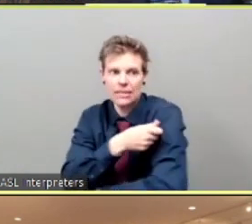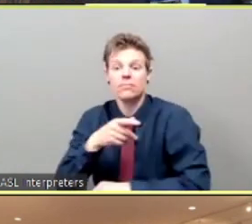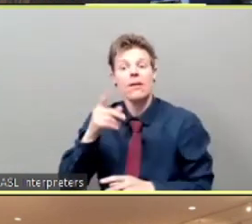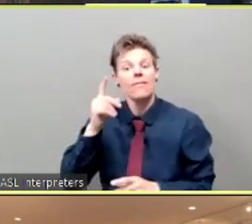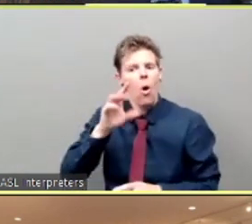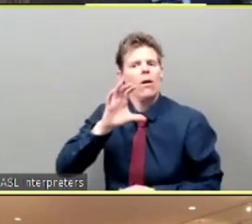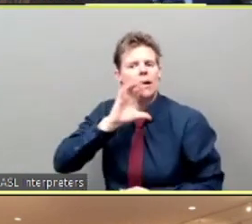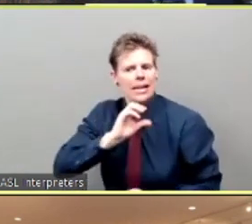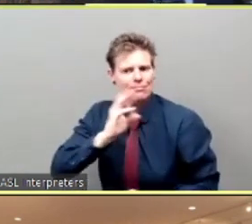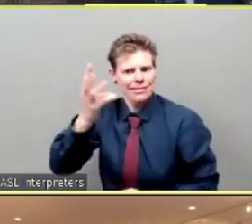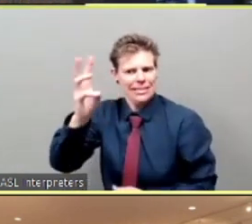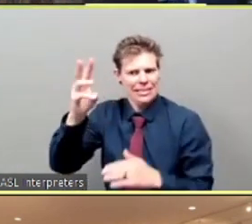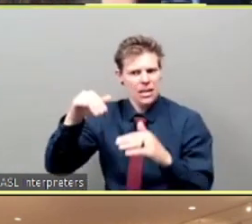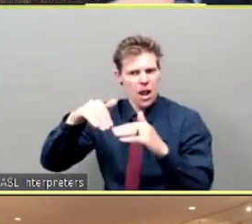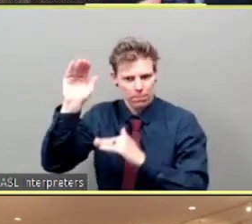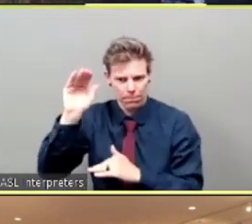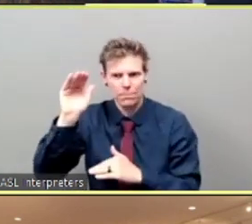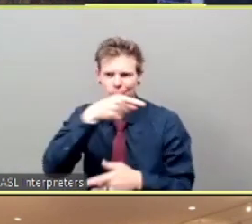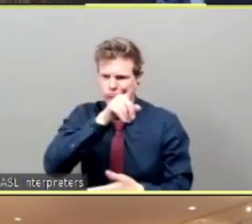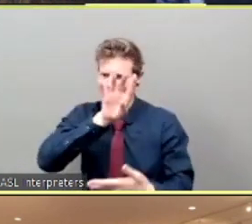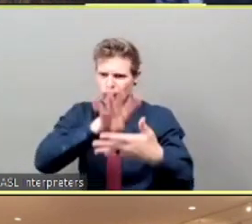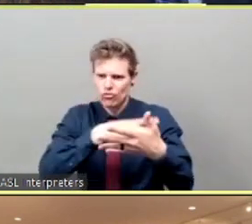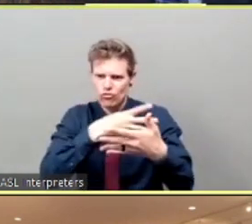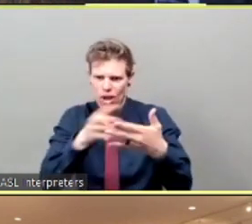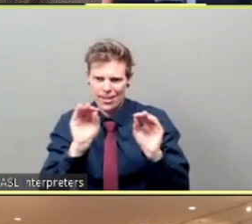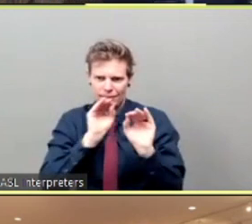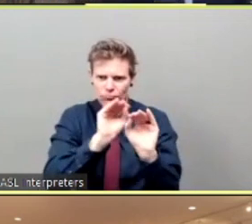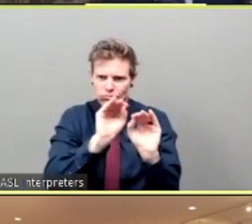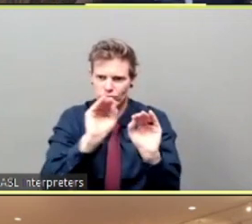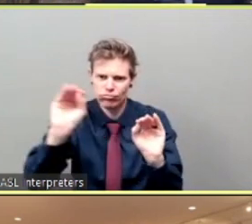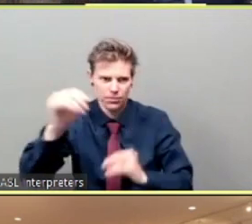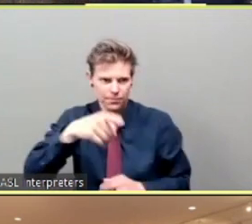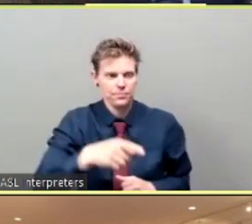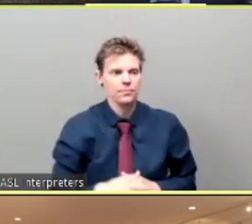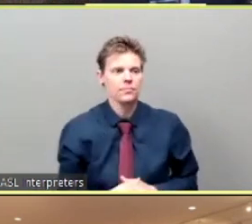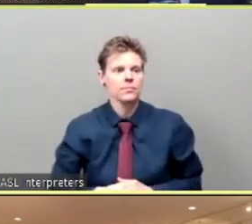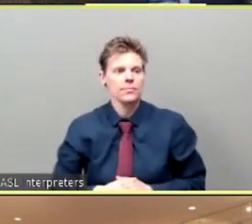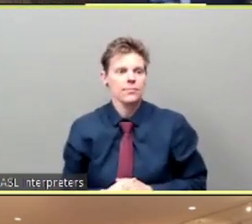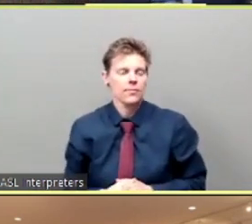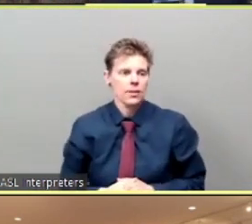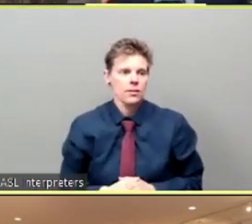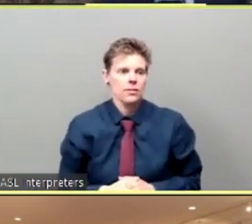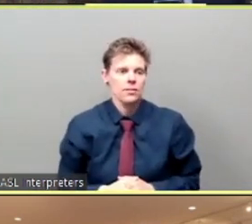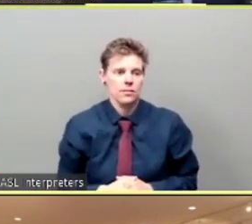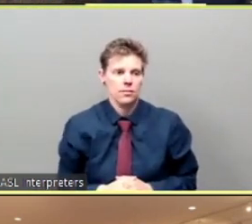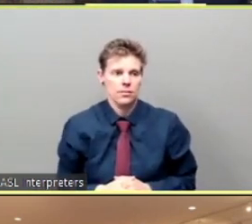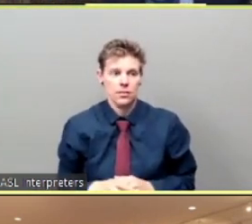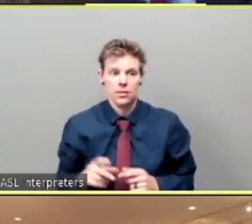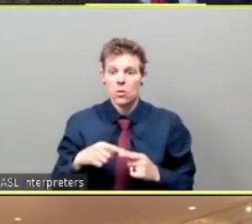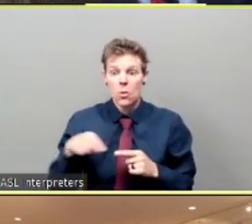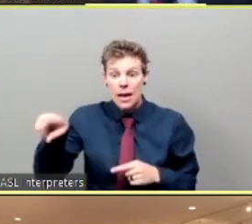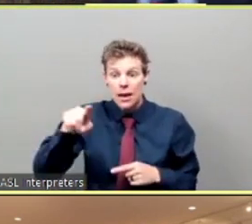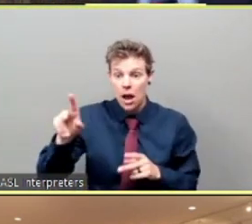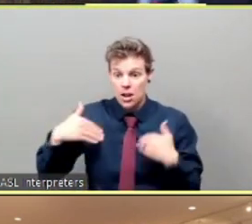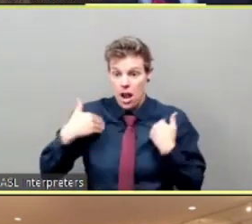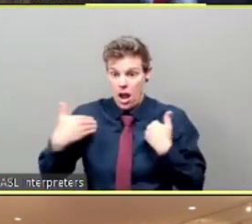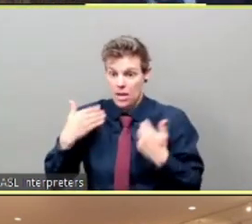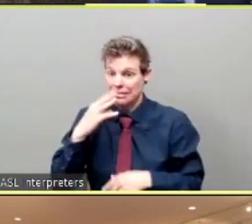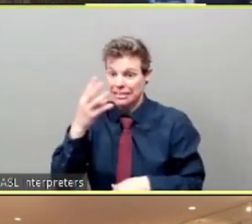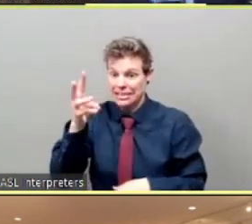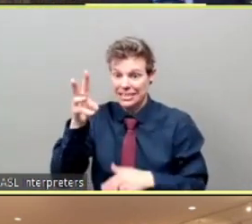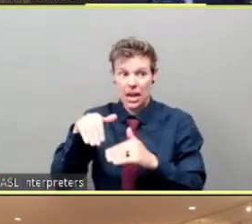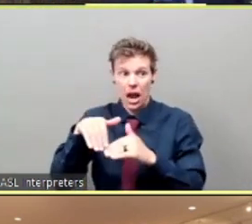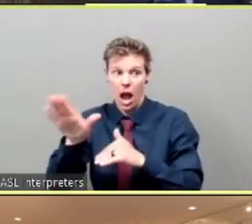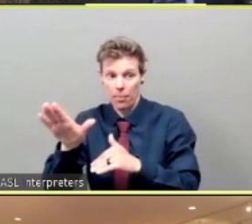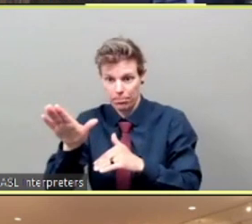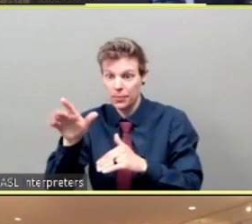going to change that. So if new populations come on board, we're just sticking with 16 and over for the purposes of getting to where we want to be.